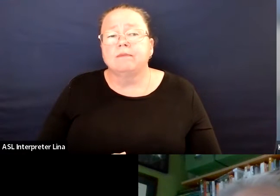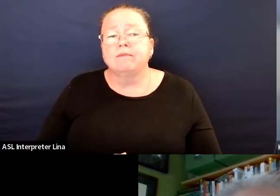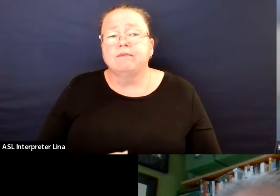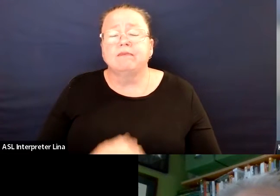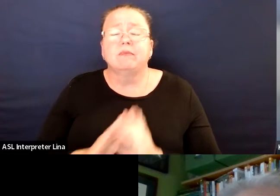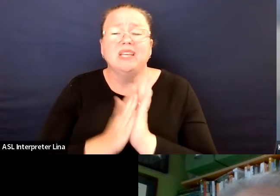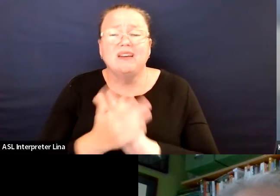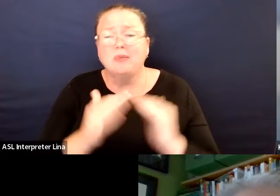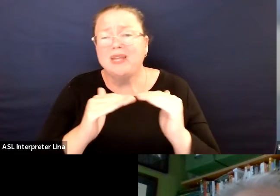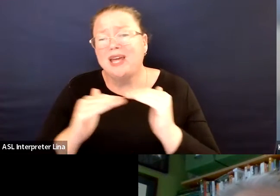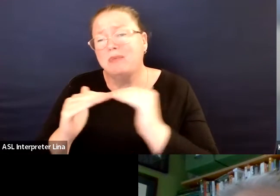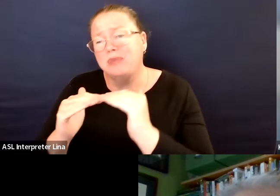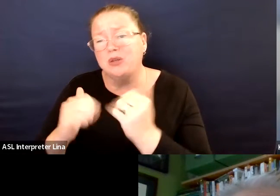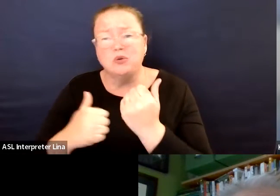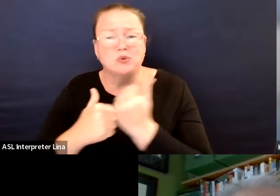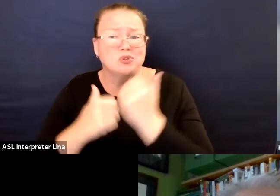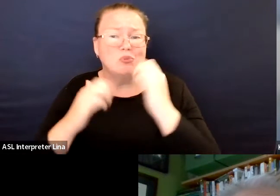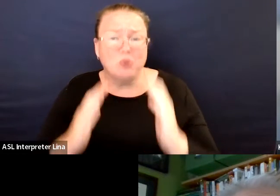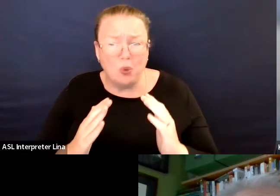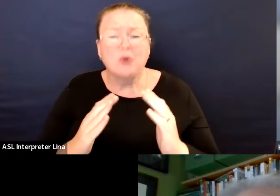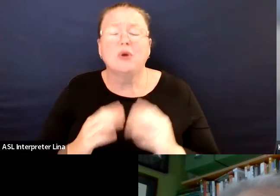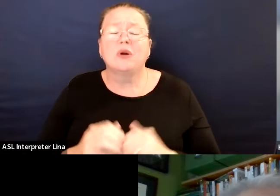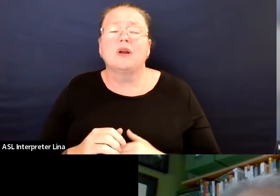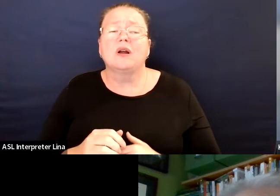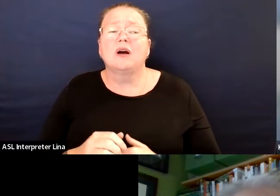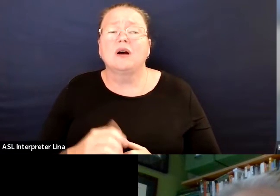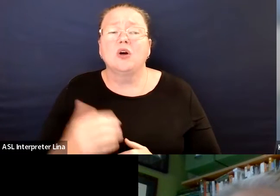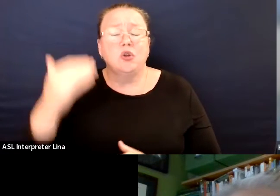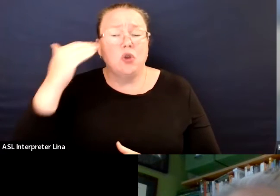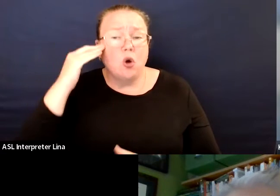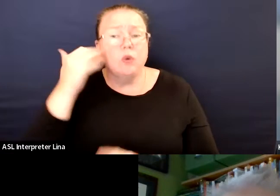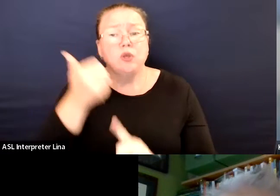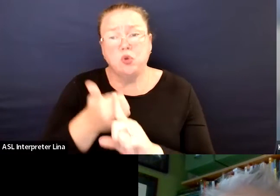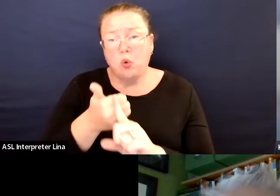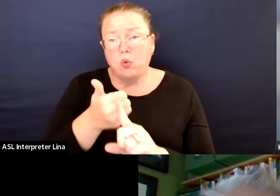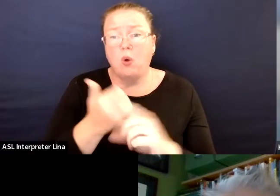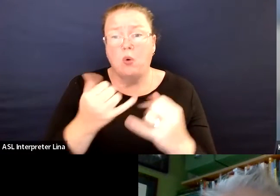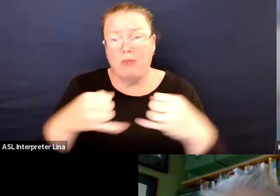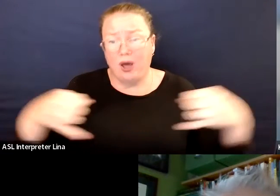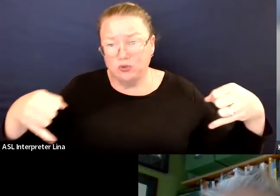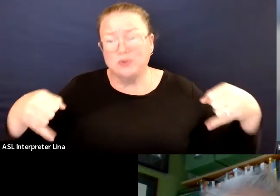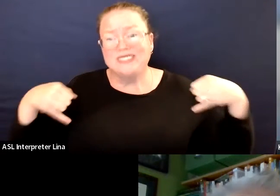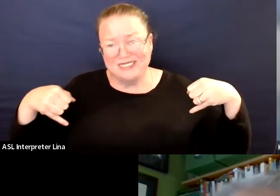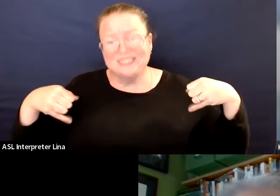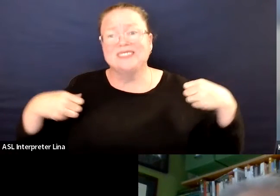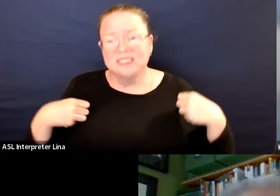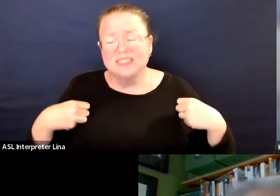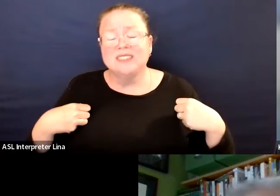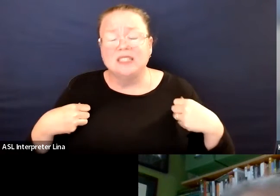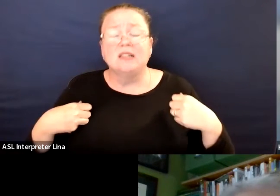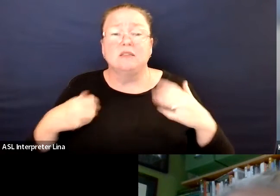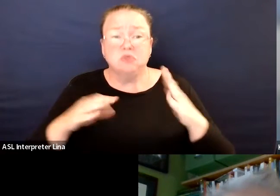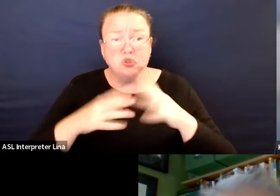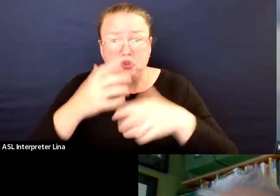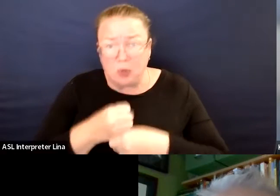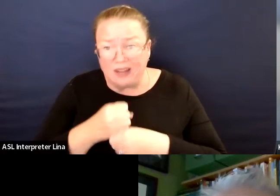peer supporter is about knowing your own boundaries and building